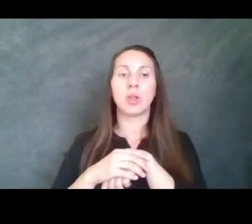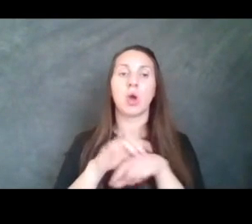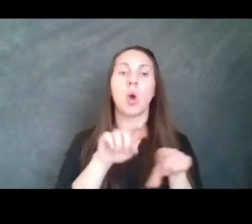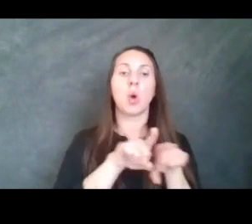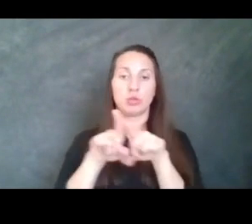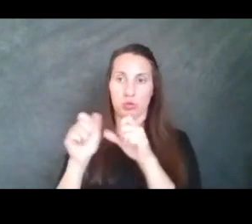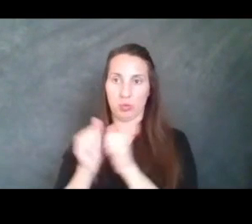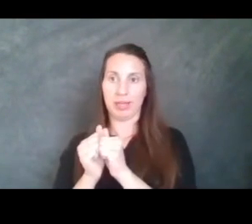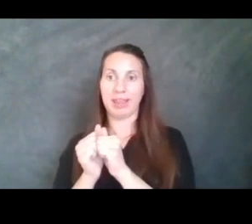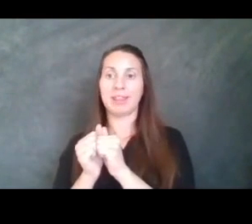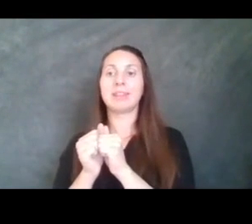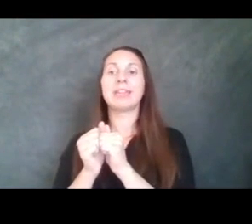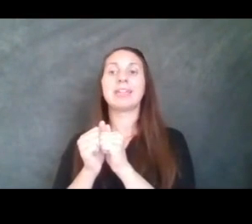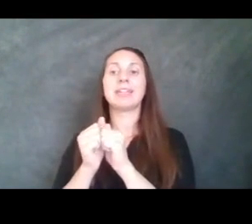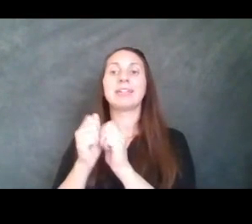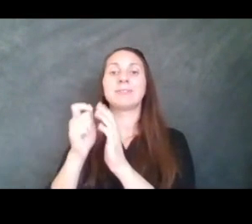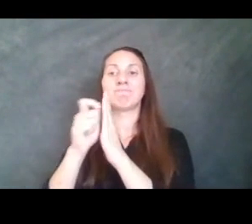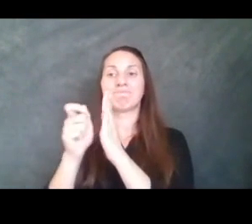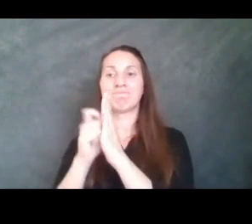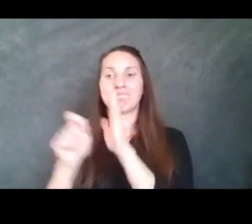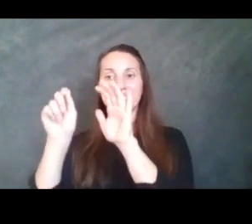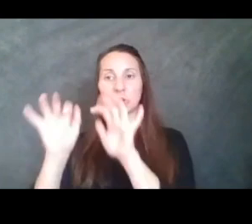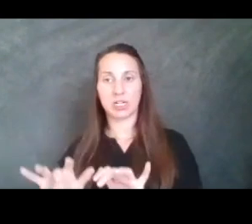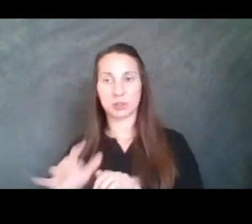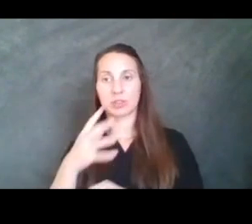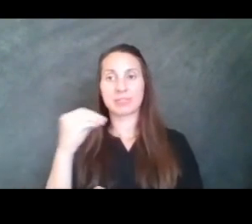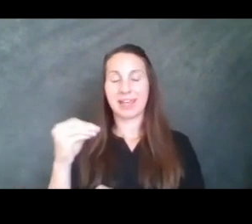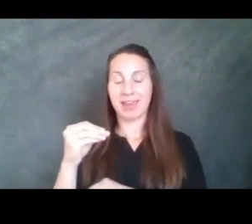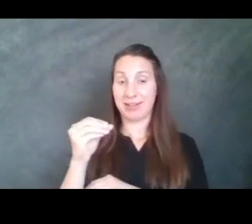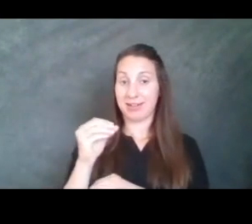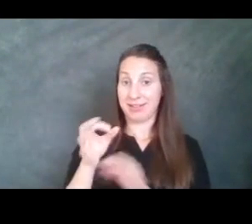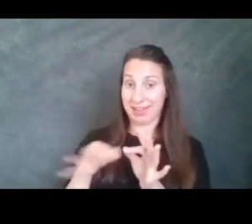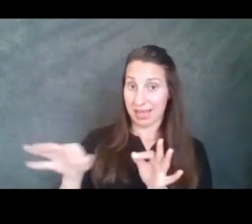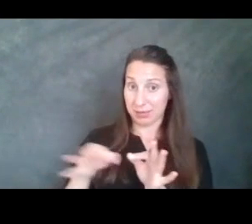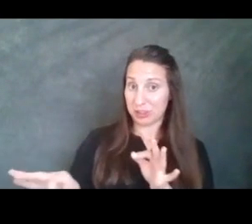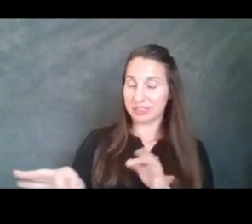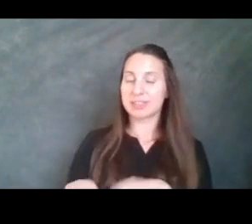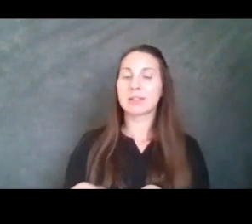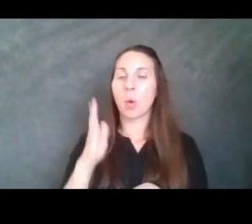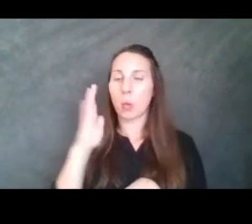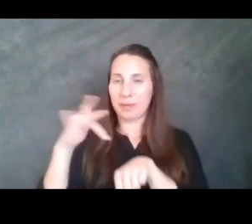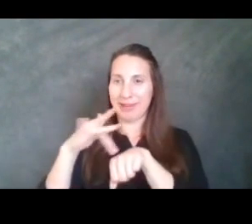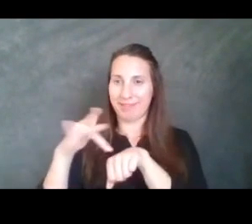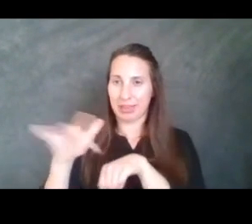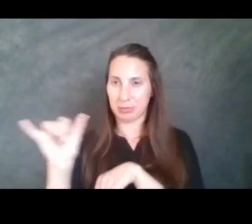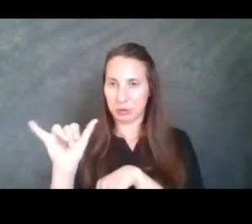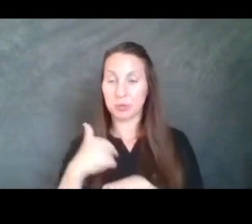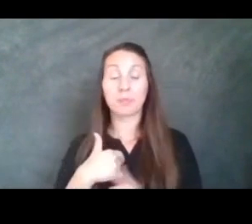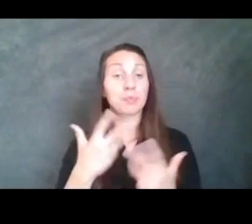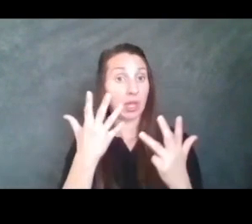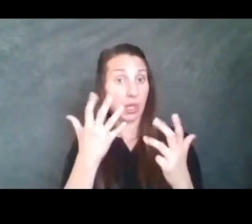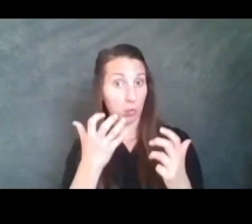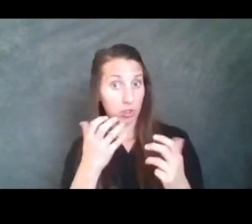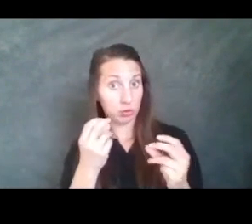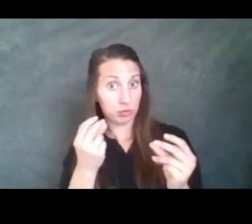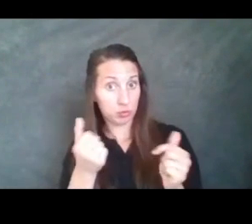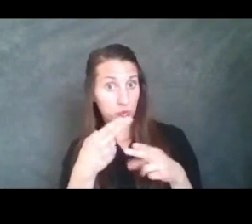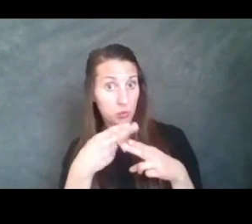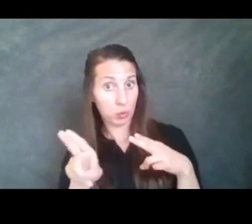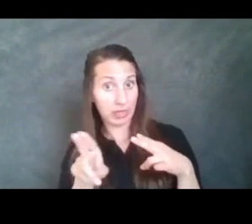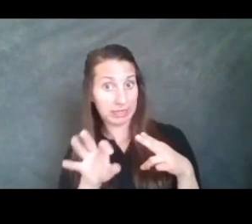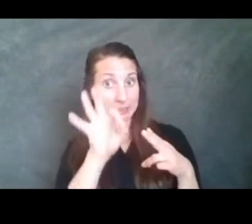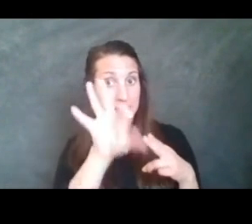transcript and captions. I also wanted to do a quick teaser that we just released today a guide to